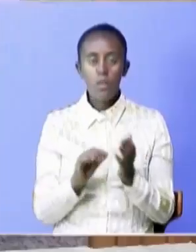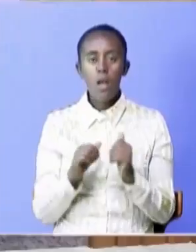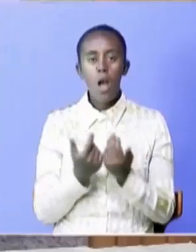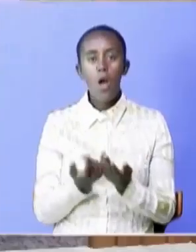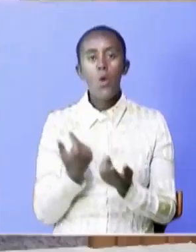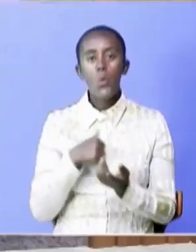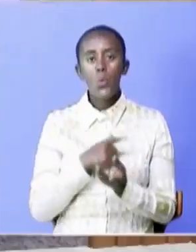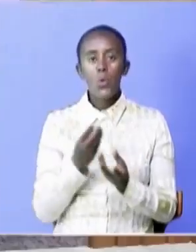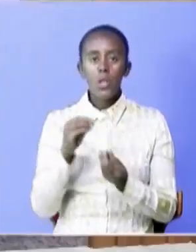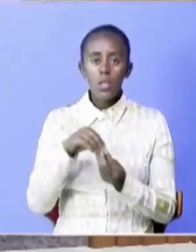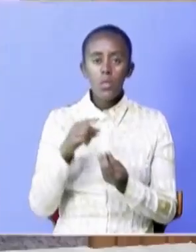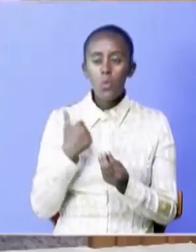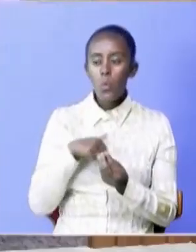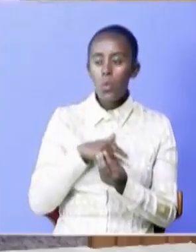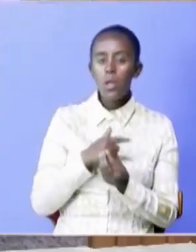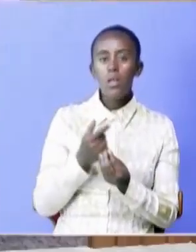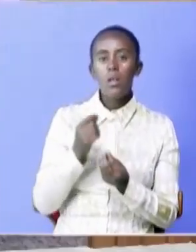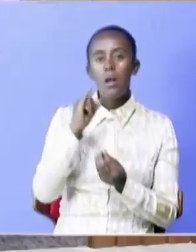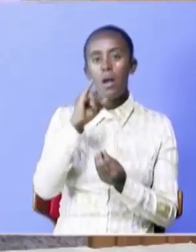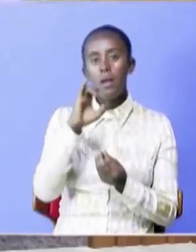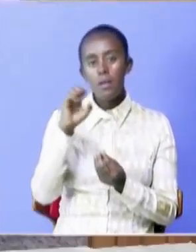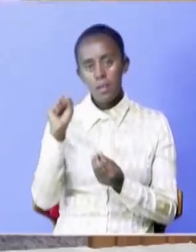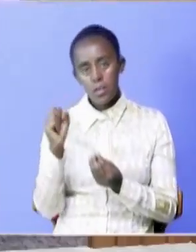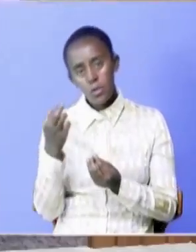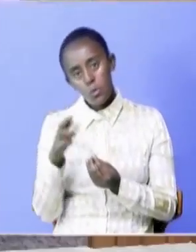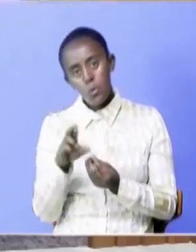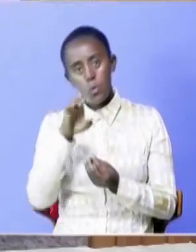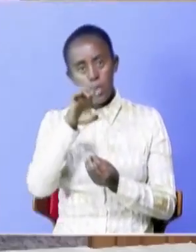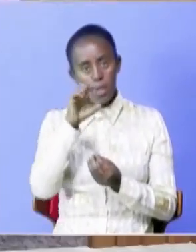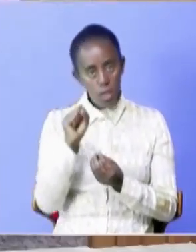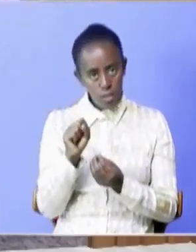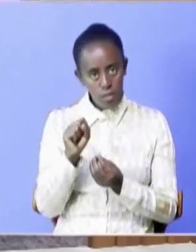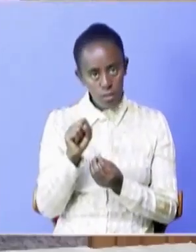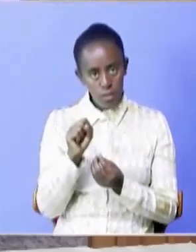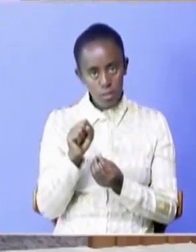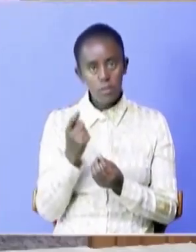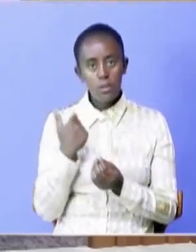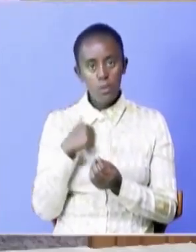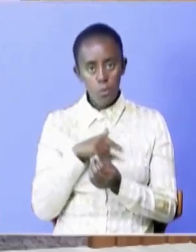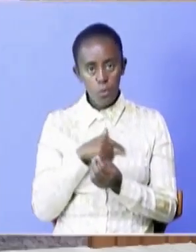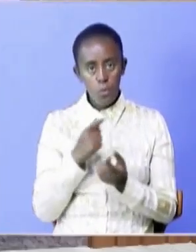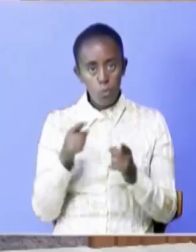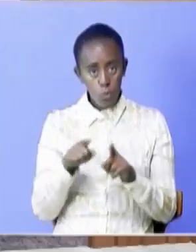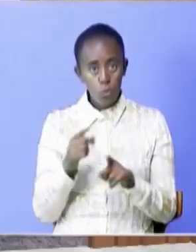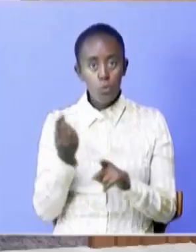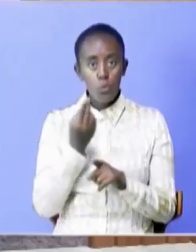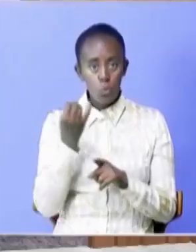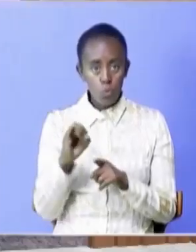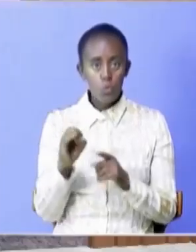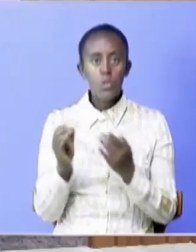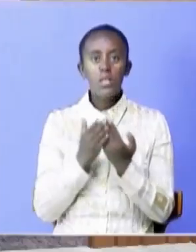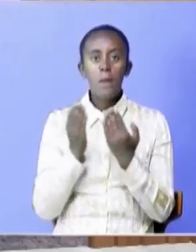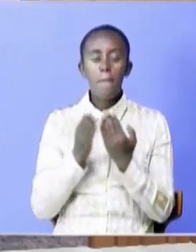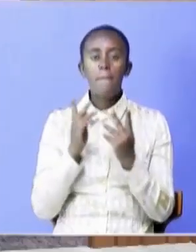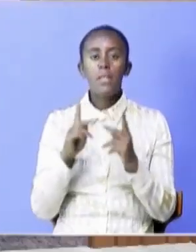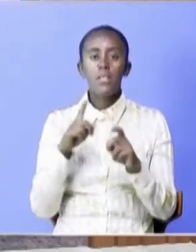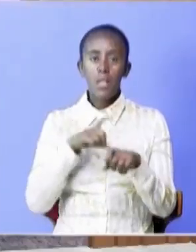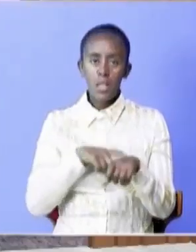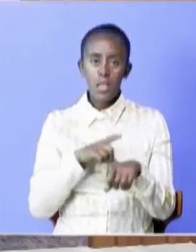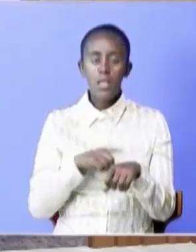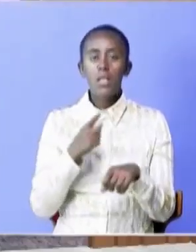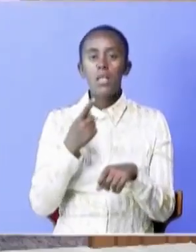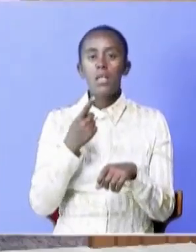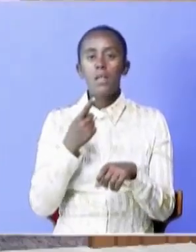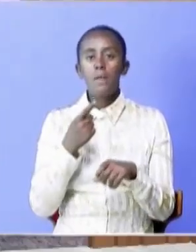add, when we add IES or ES, when we use the simple present tense in the